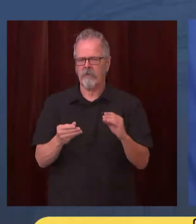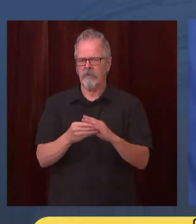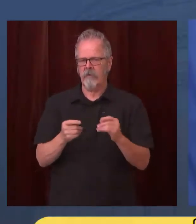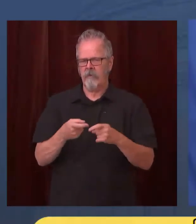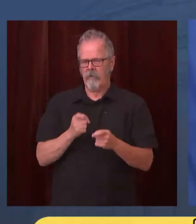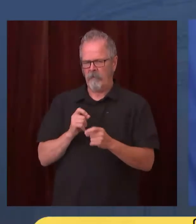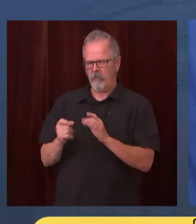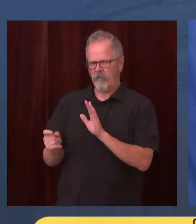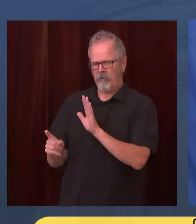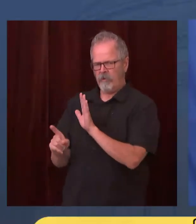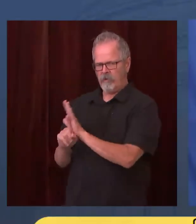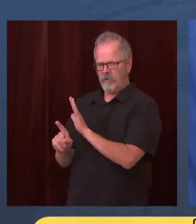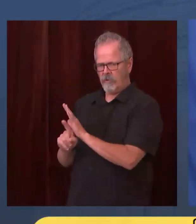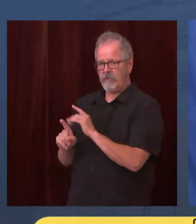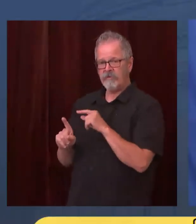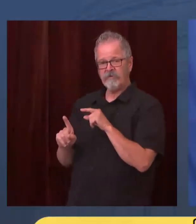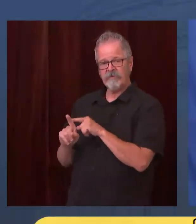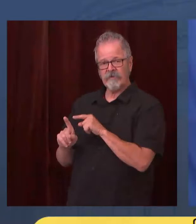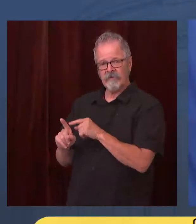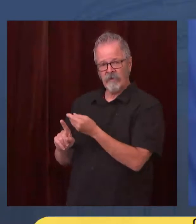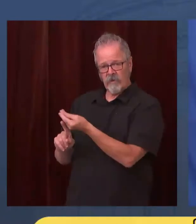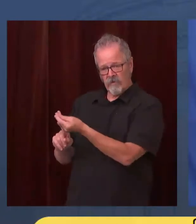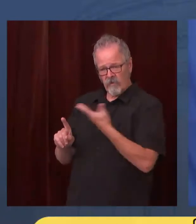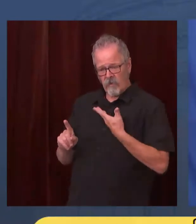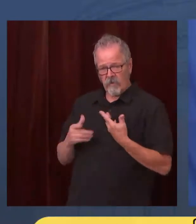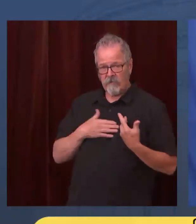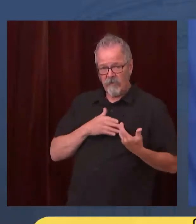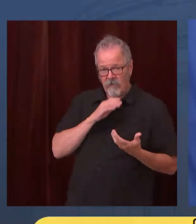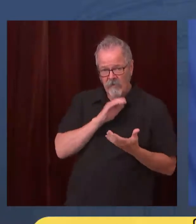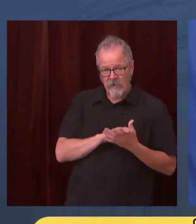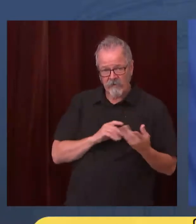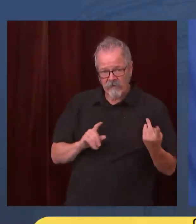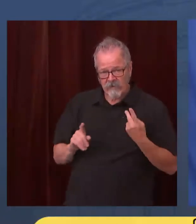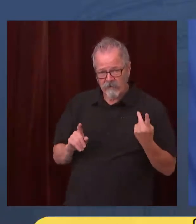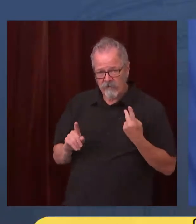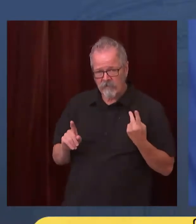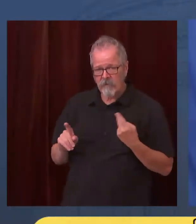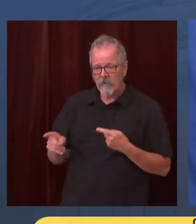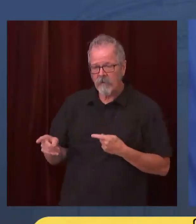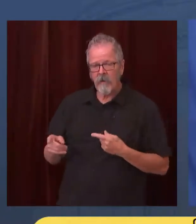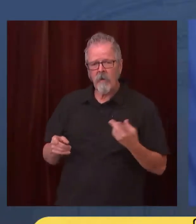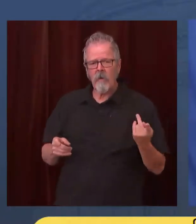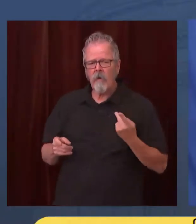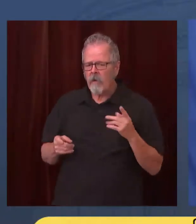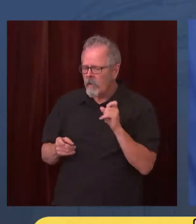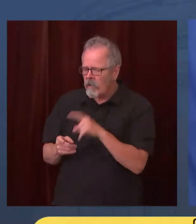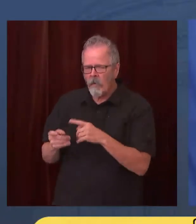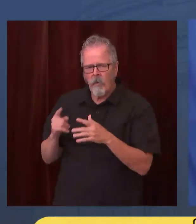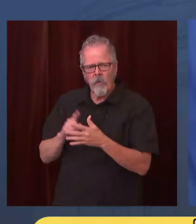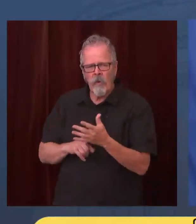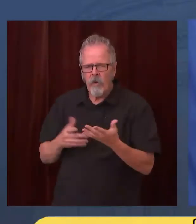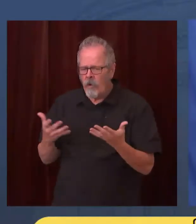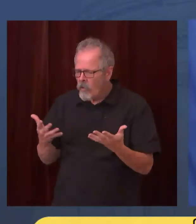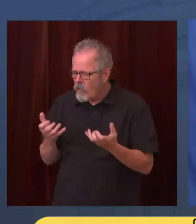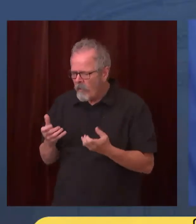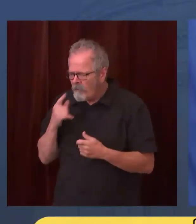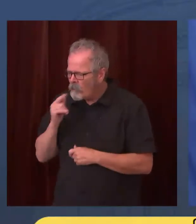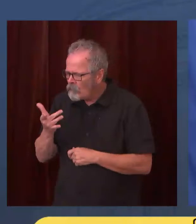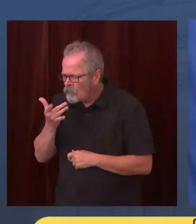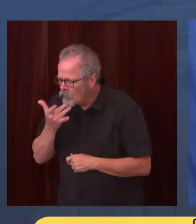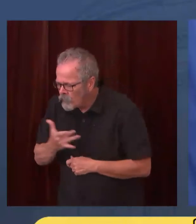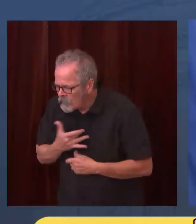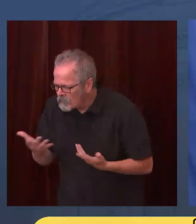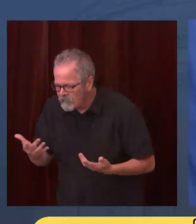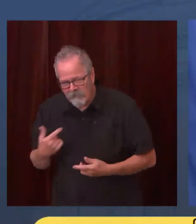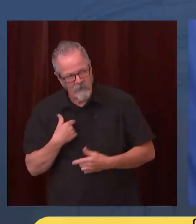I, as she turned 12, that we asked her what she wanted for her birthday, and she said she wanted to get vaccinated. And so we have her scheduled